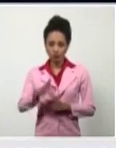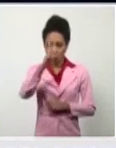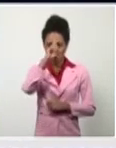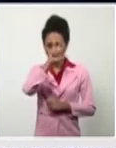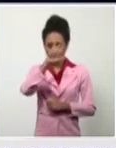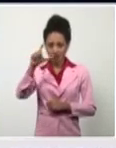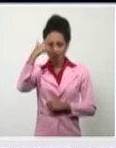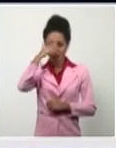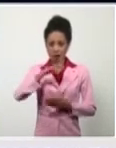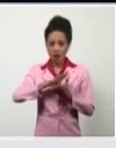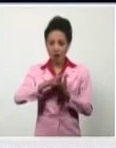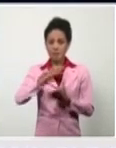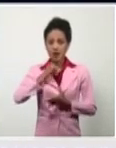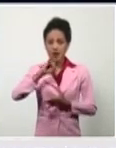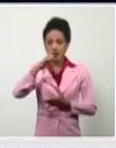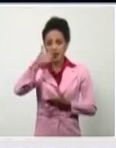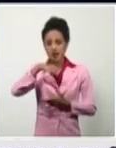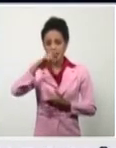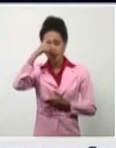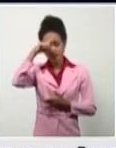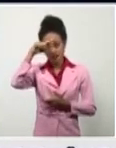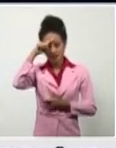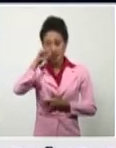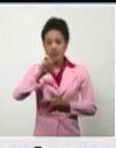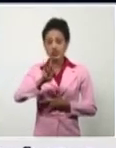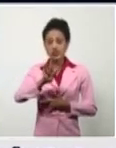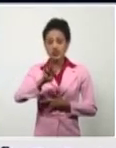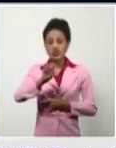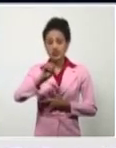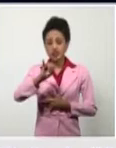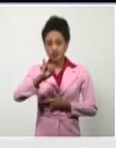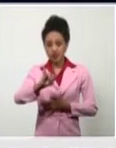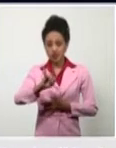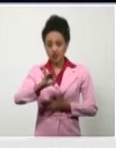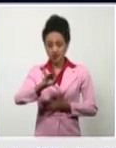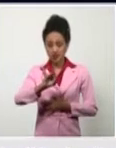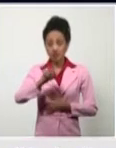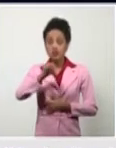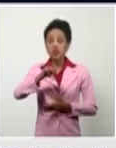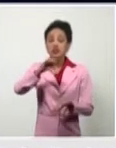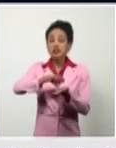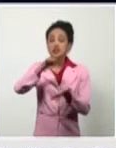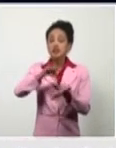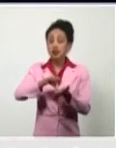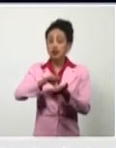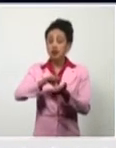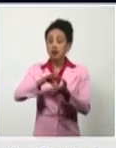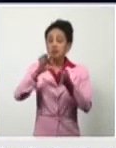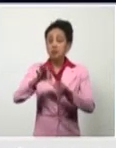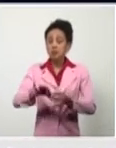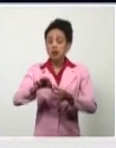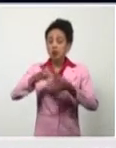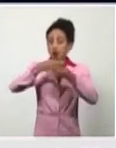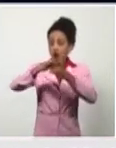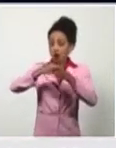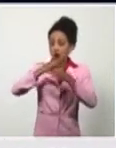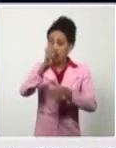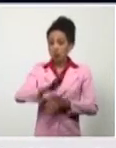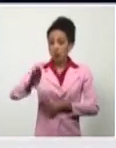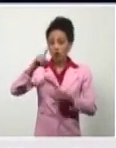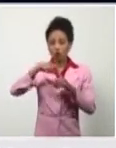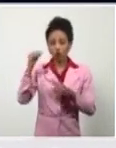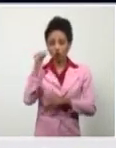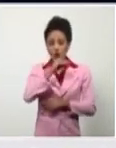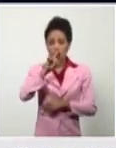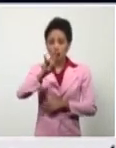Brothers Hospital, 307, and in the Biotechnology and Genetic Engineering Center, 94 samples.